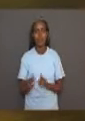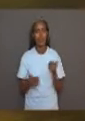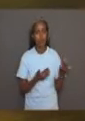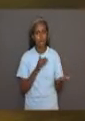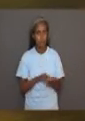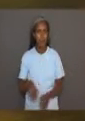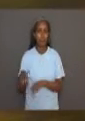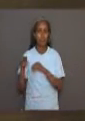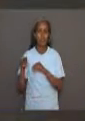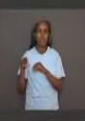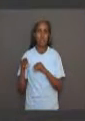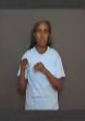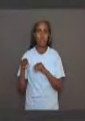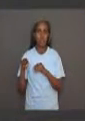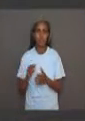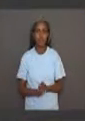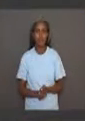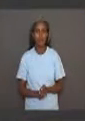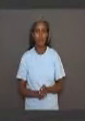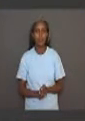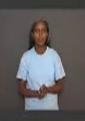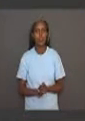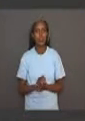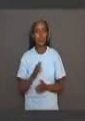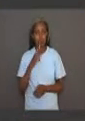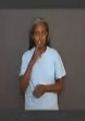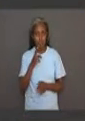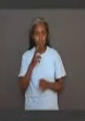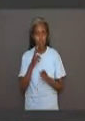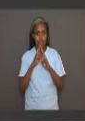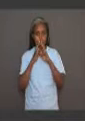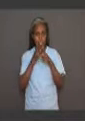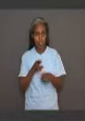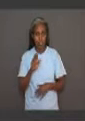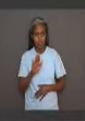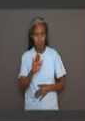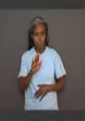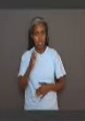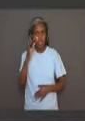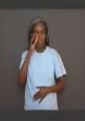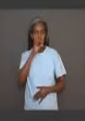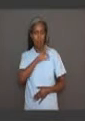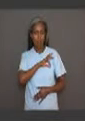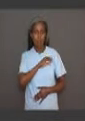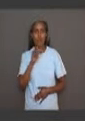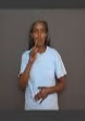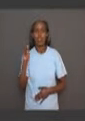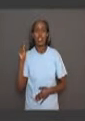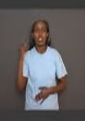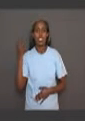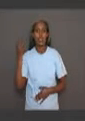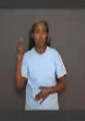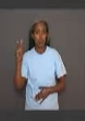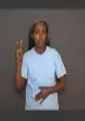Welcome back, students. Was your answer a profit of